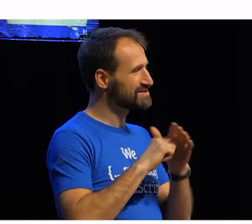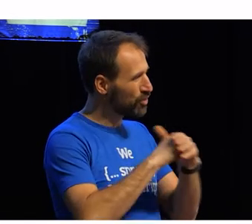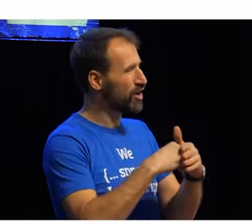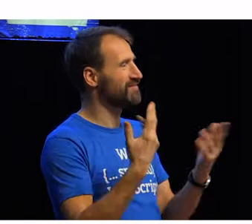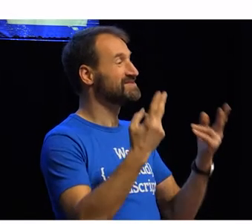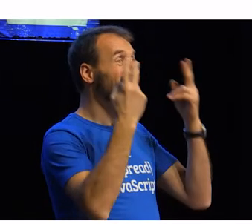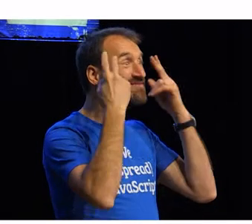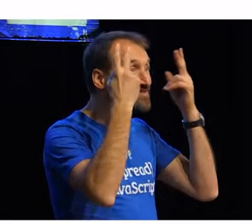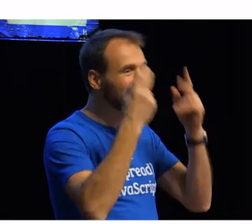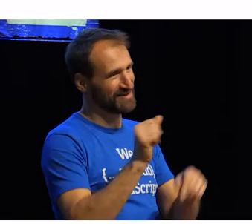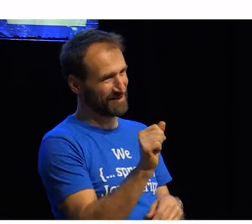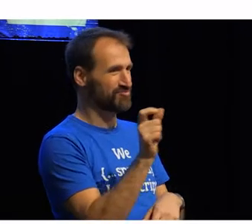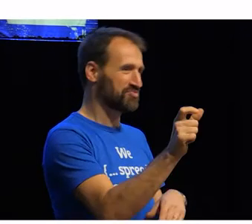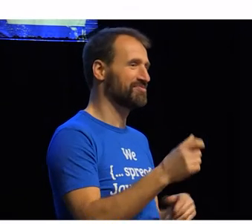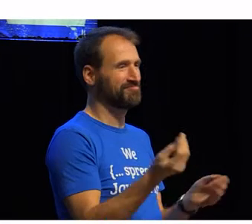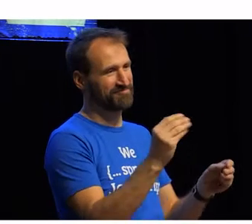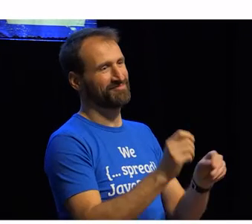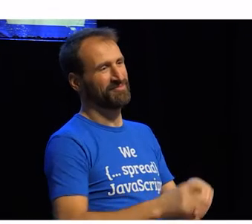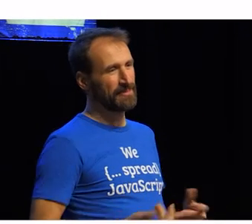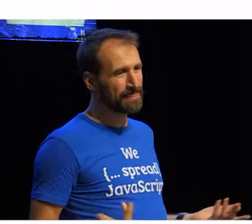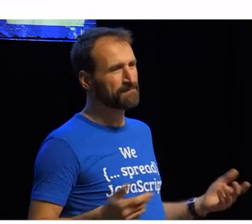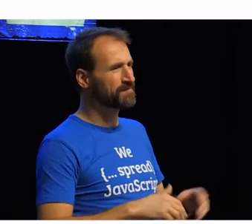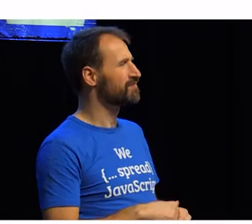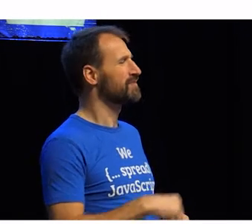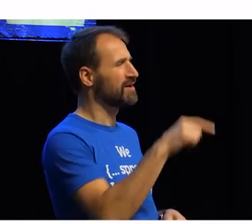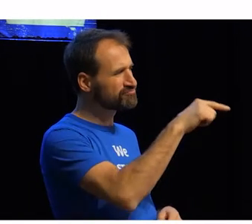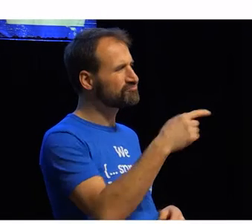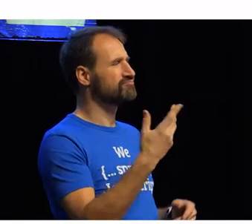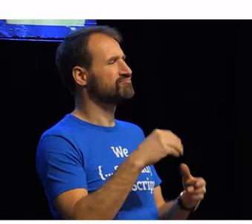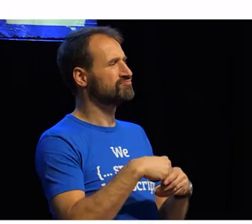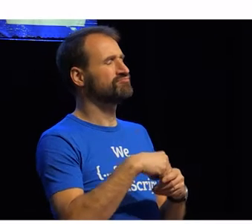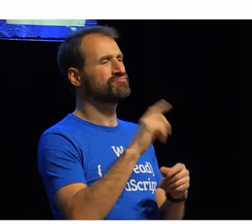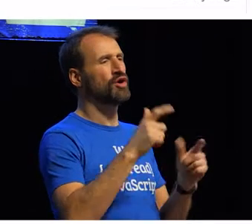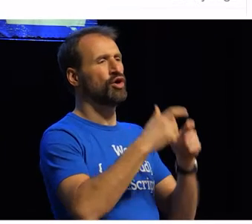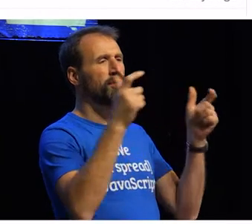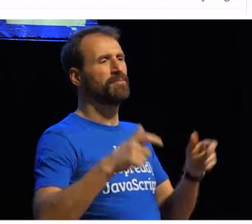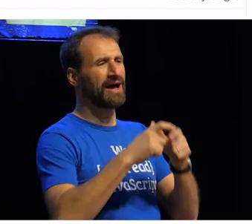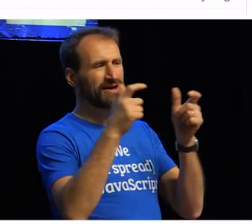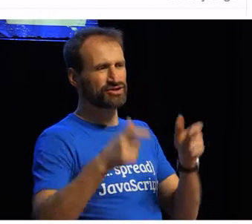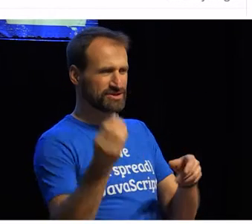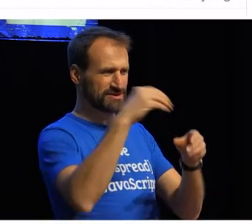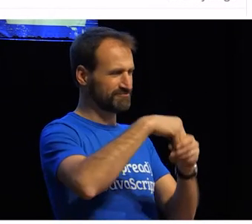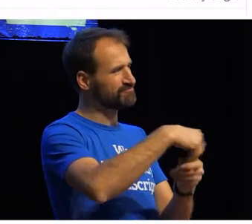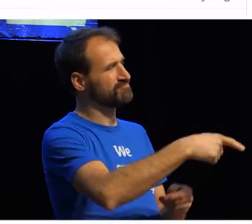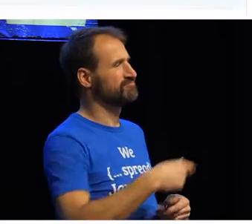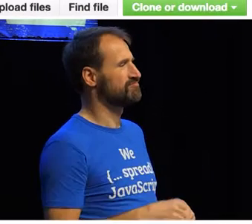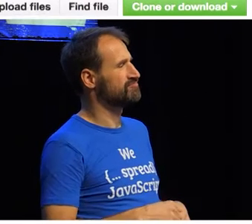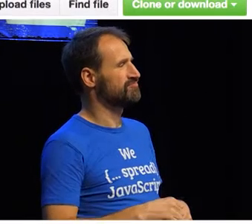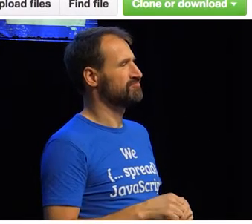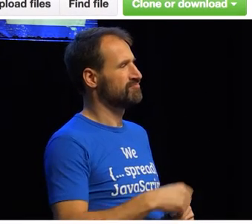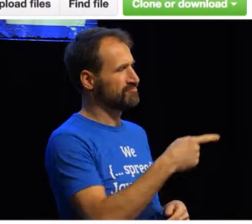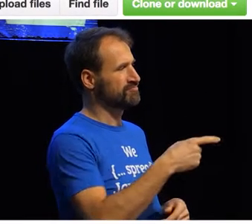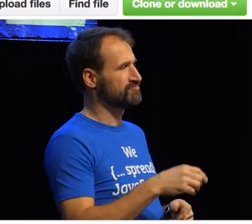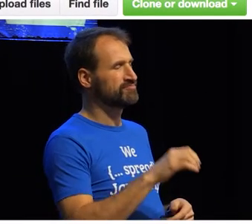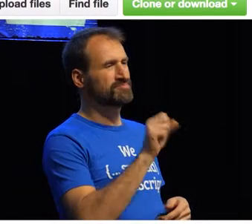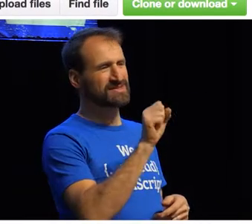just just sort of some features and it uses a bunch of packages on it I'm gonna use our tool snake it's on github by the